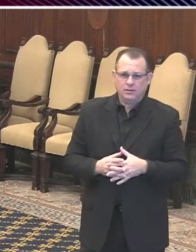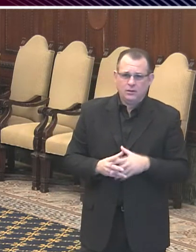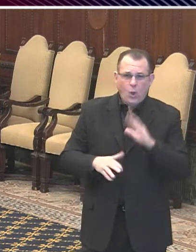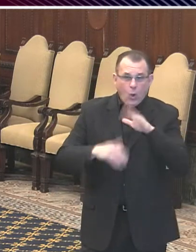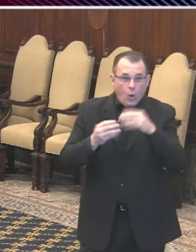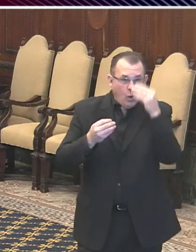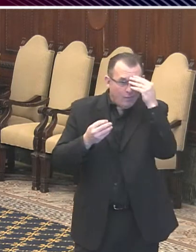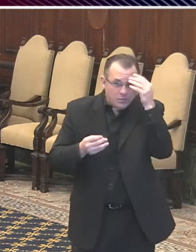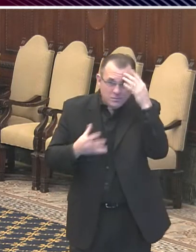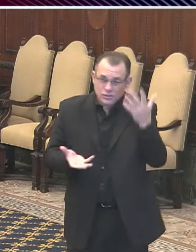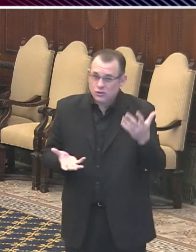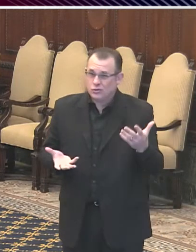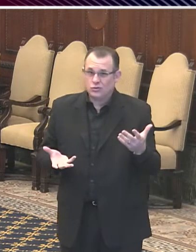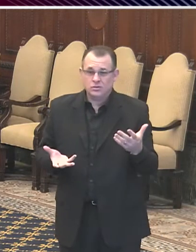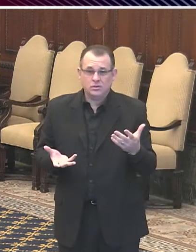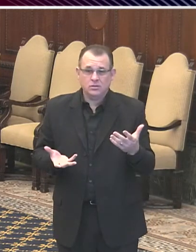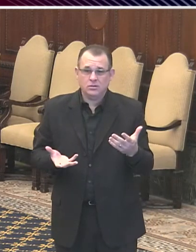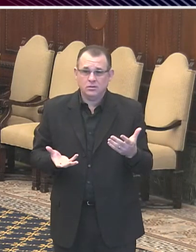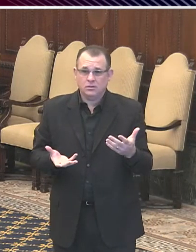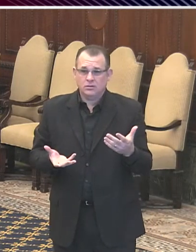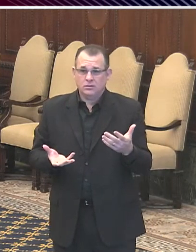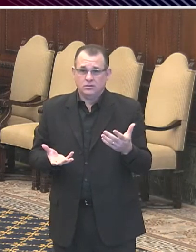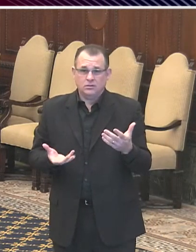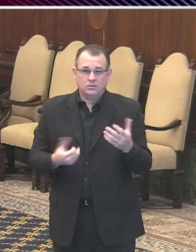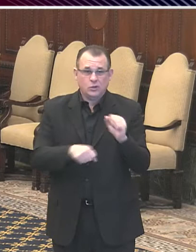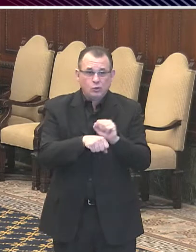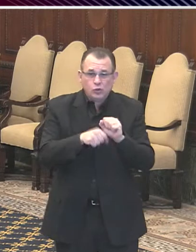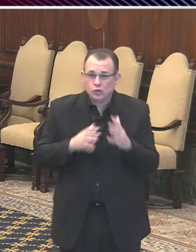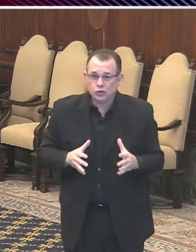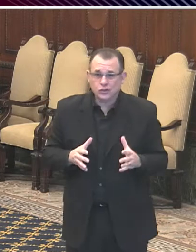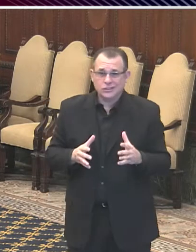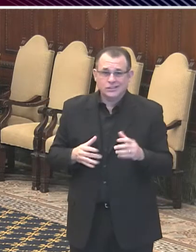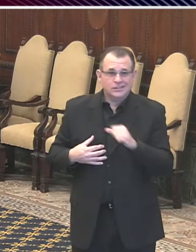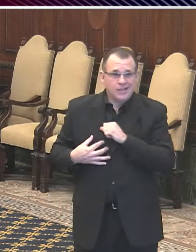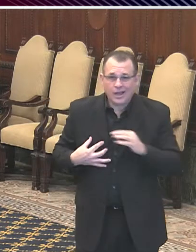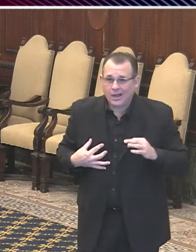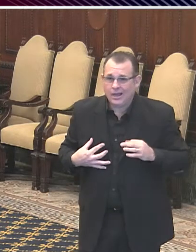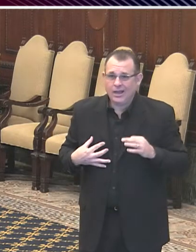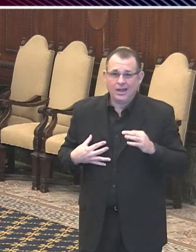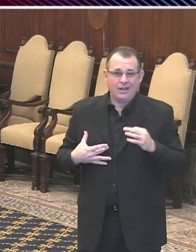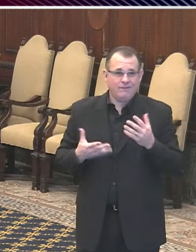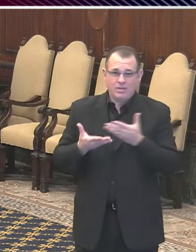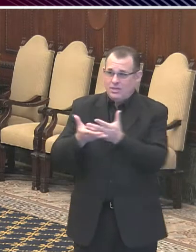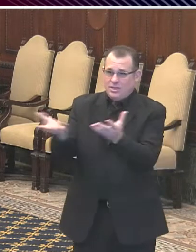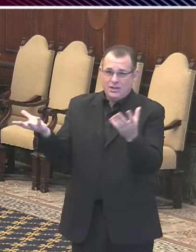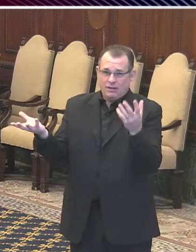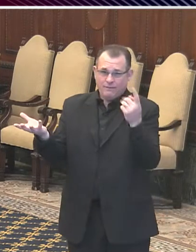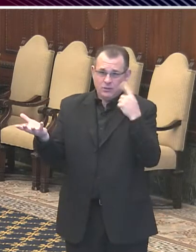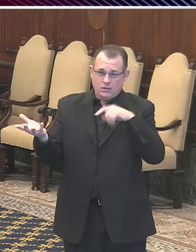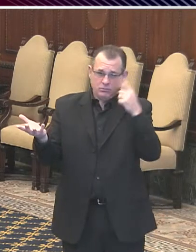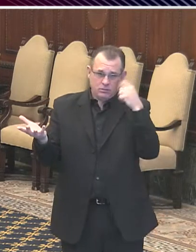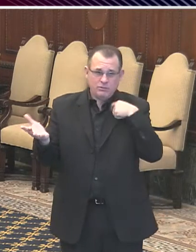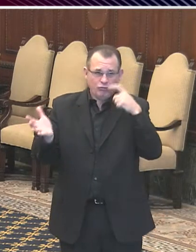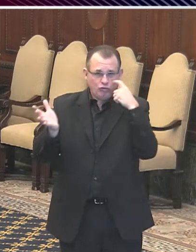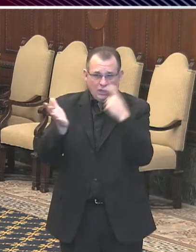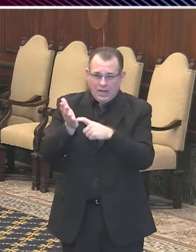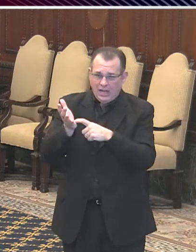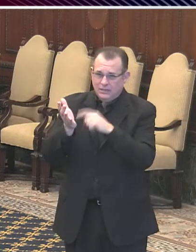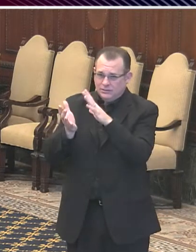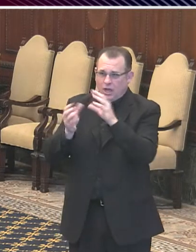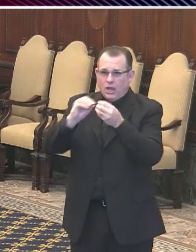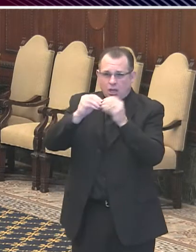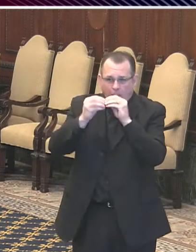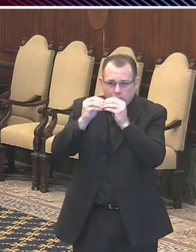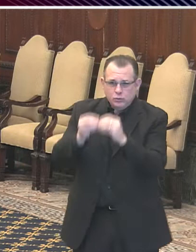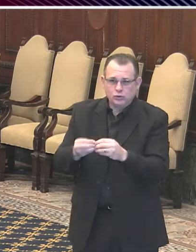information and our deployment measures are out there for all of you to reveal. Now, having said that, we recognize that there are certain numbers that are